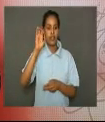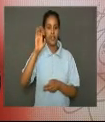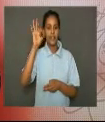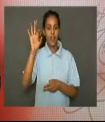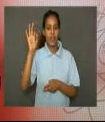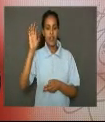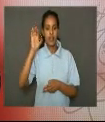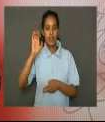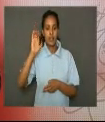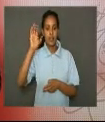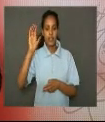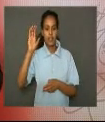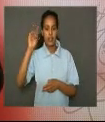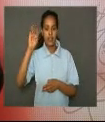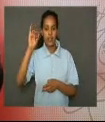ineffective.